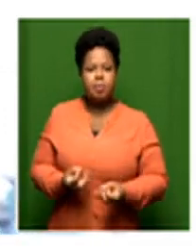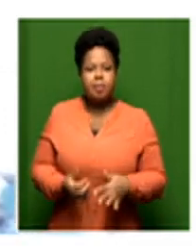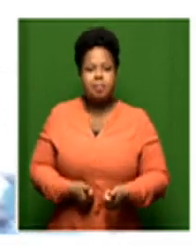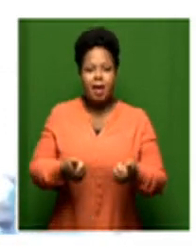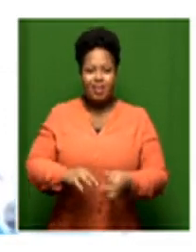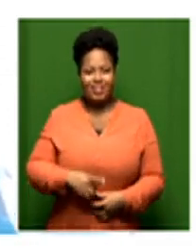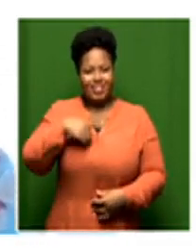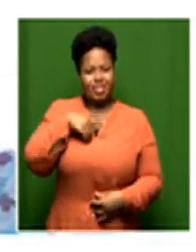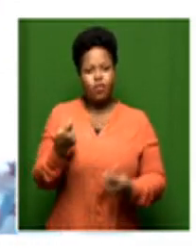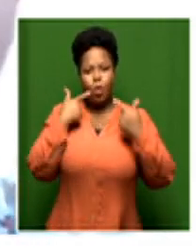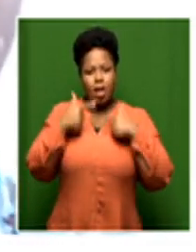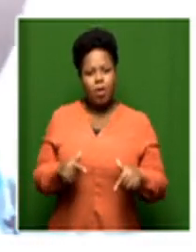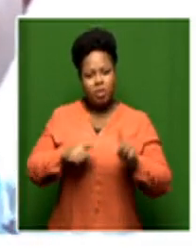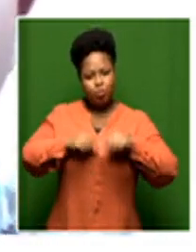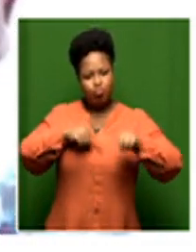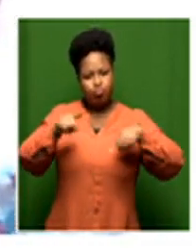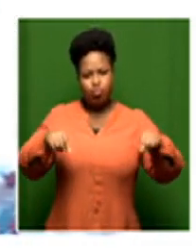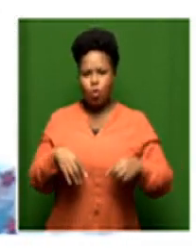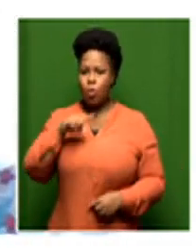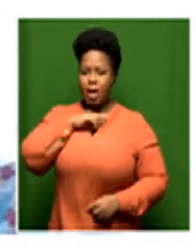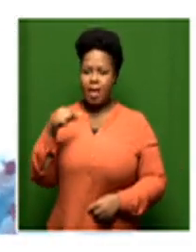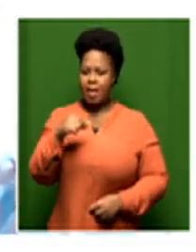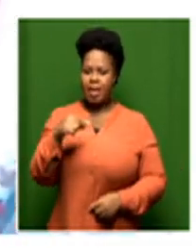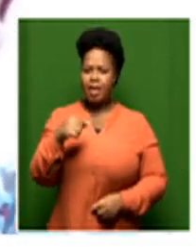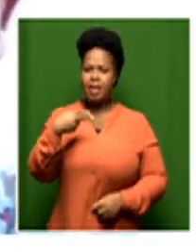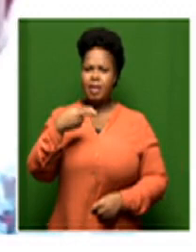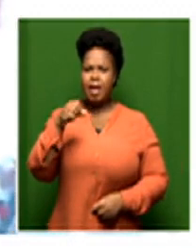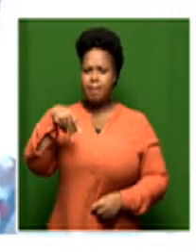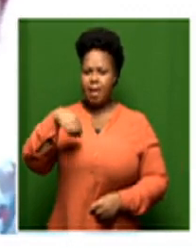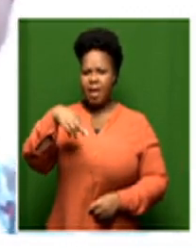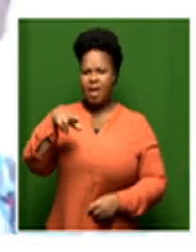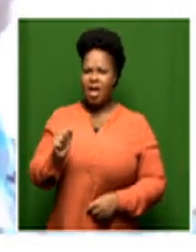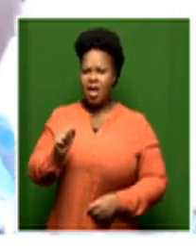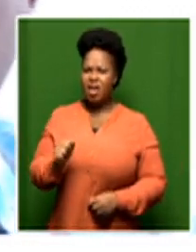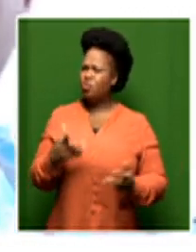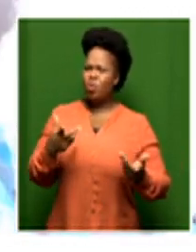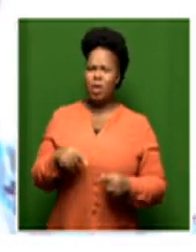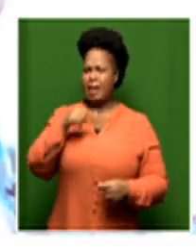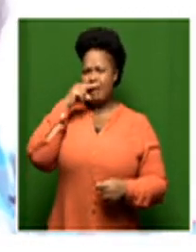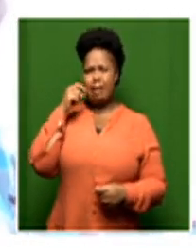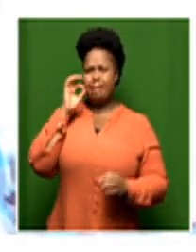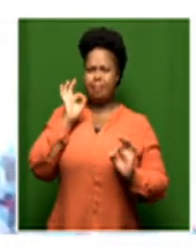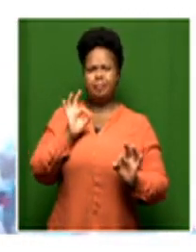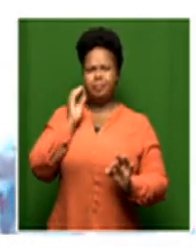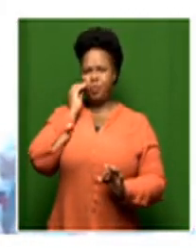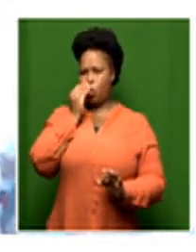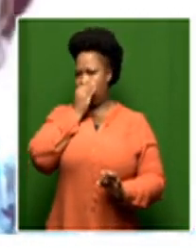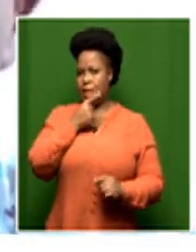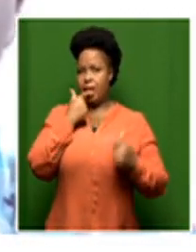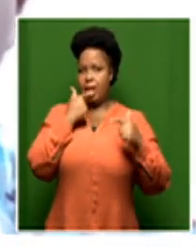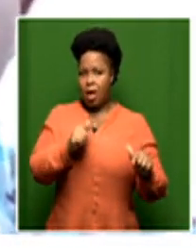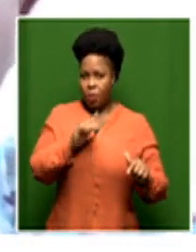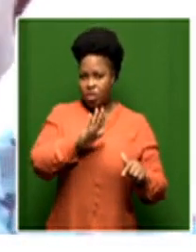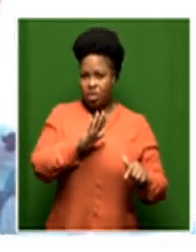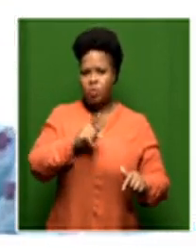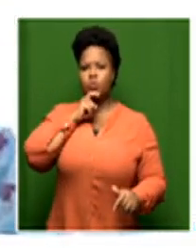to languages. Choosing Gqeberha as an original name in a Khoi and San language and